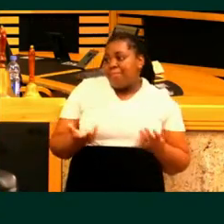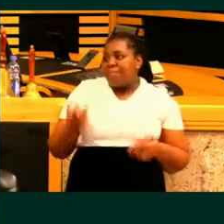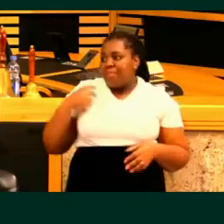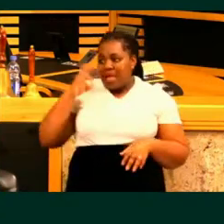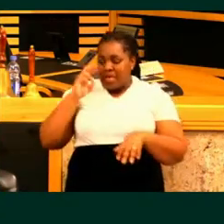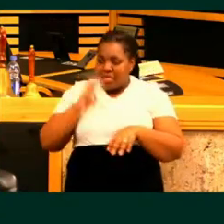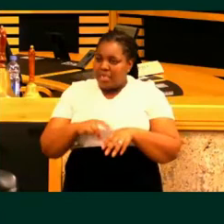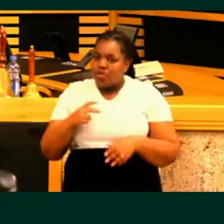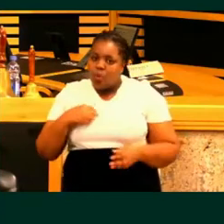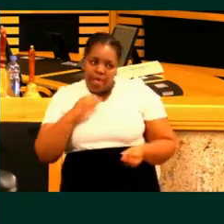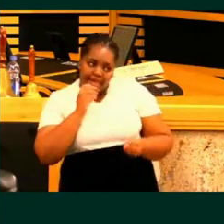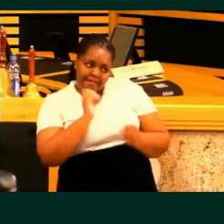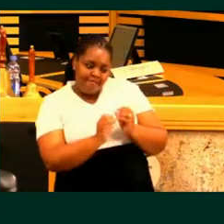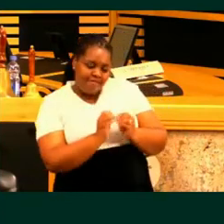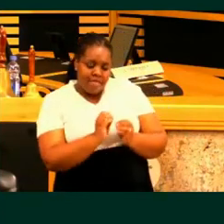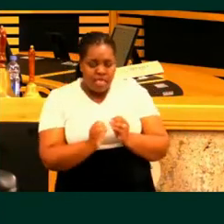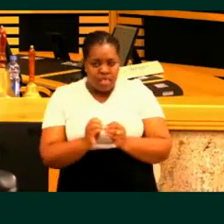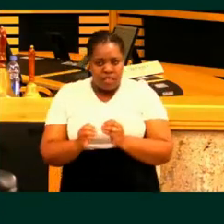for